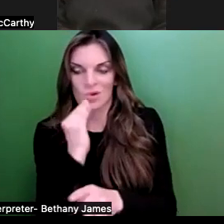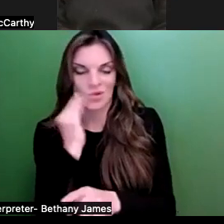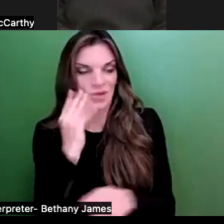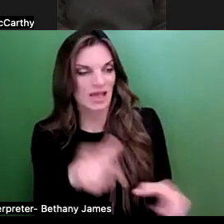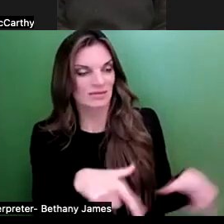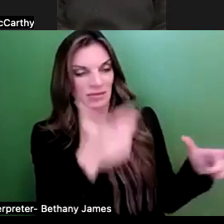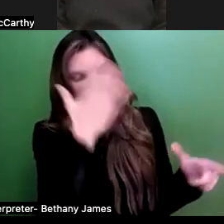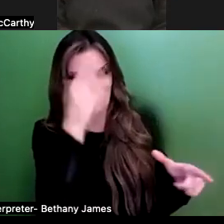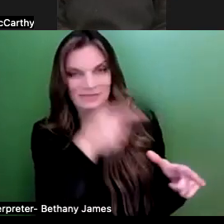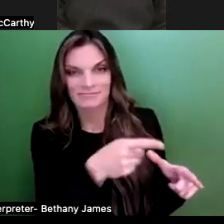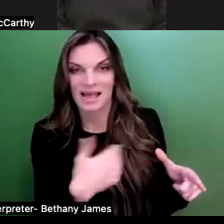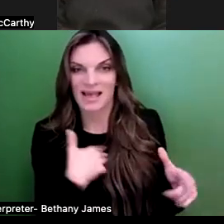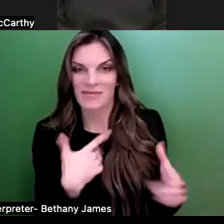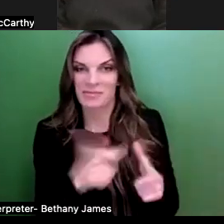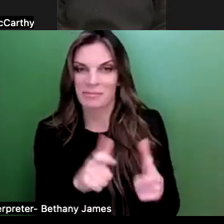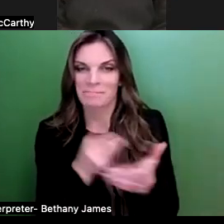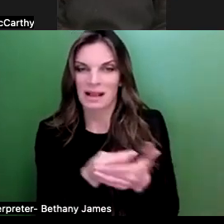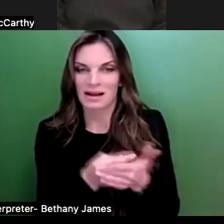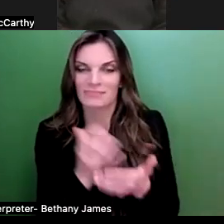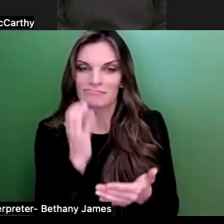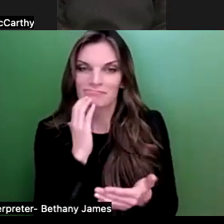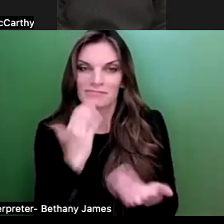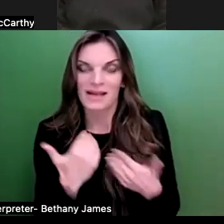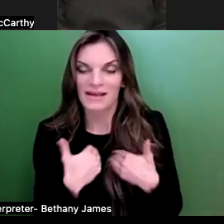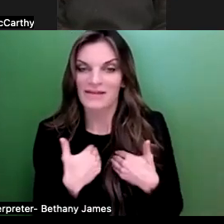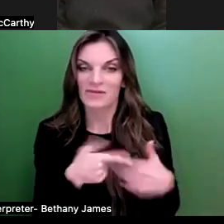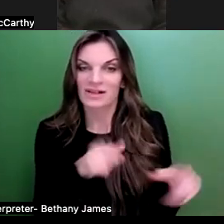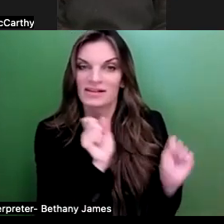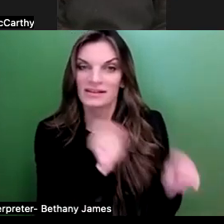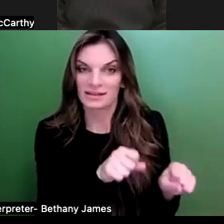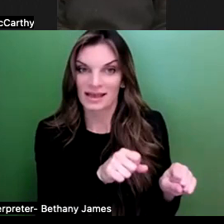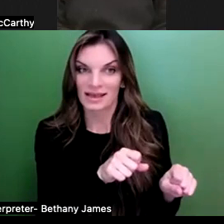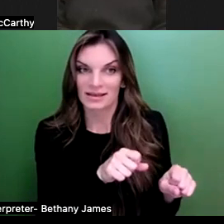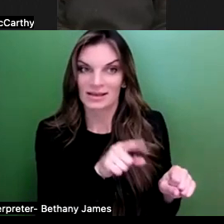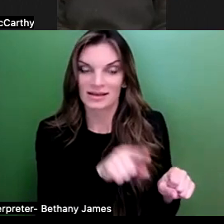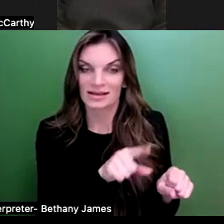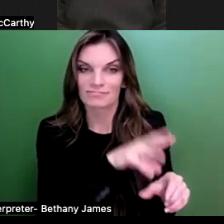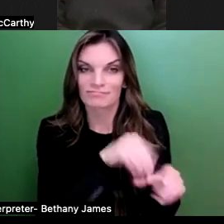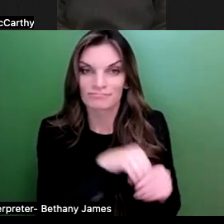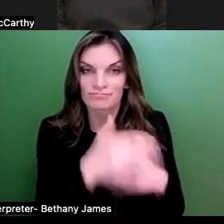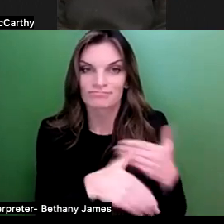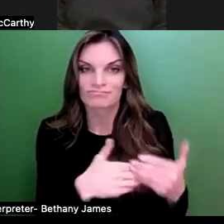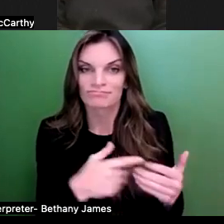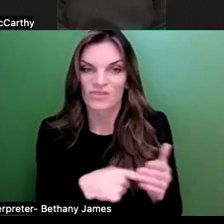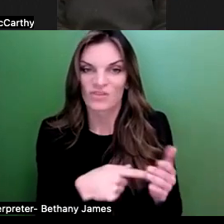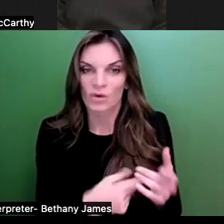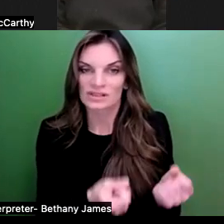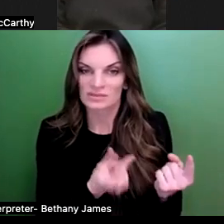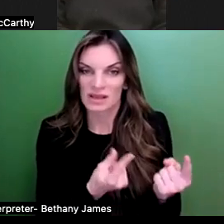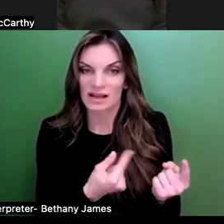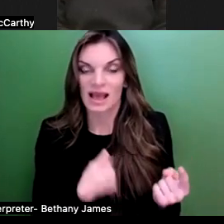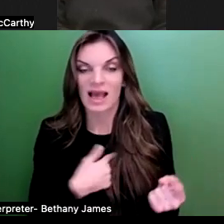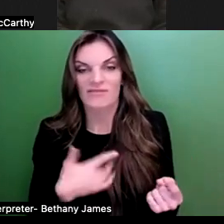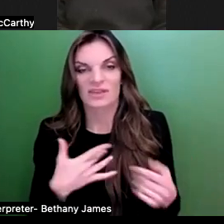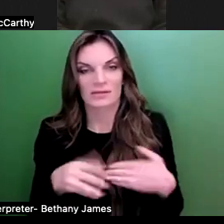pockets to go through the onerous entitlement processes. So I'm for Okay. making it